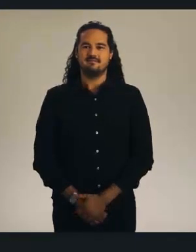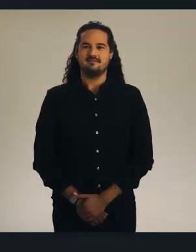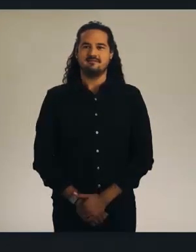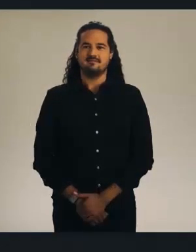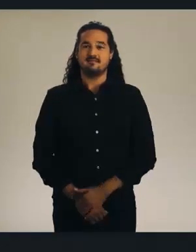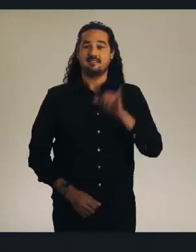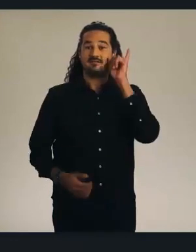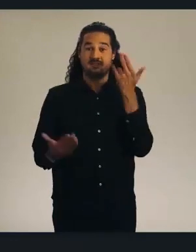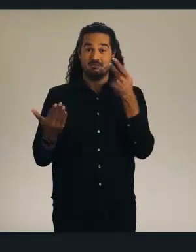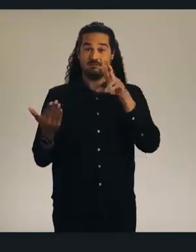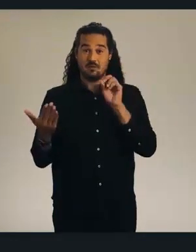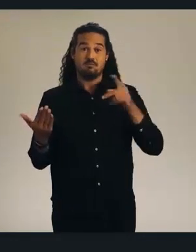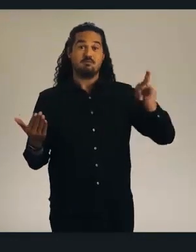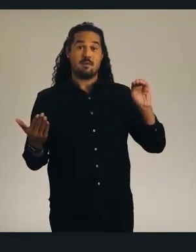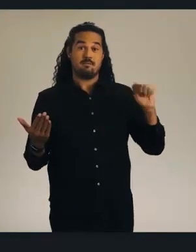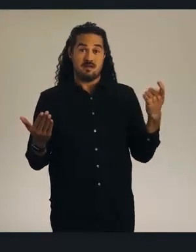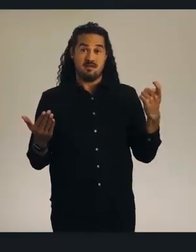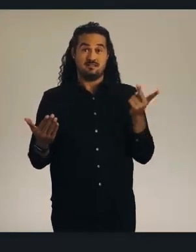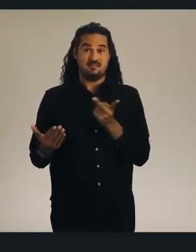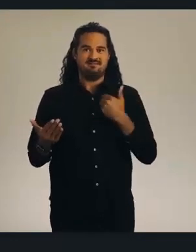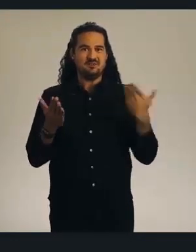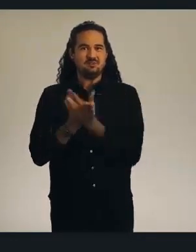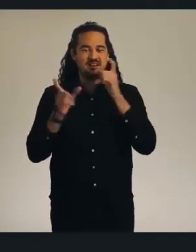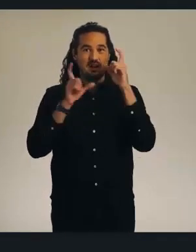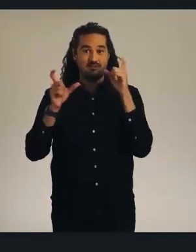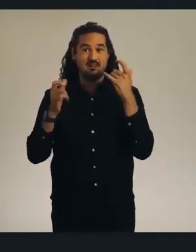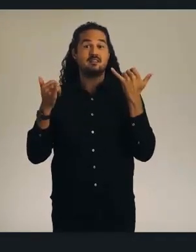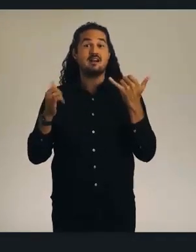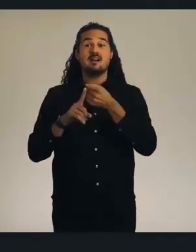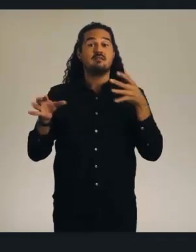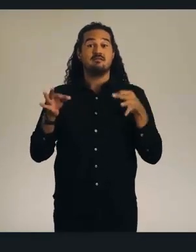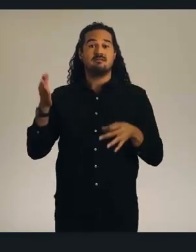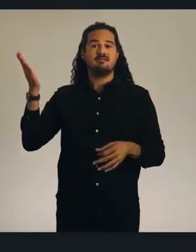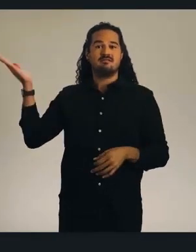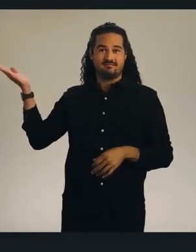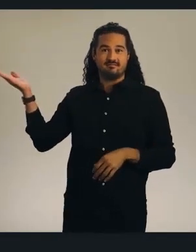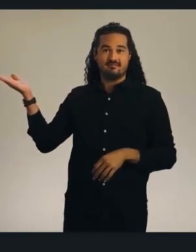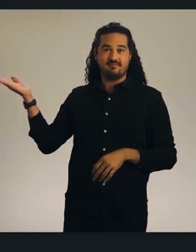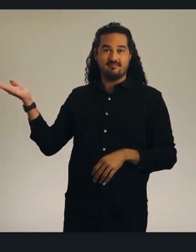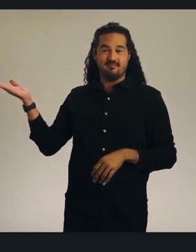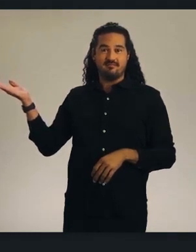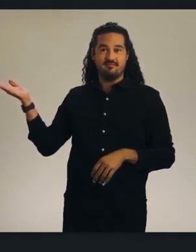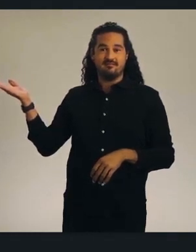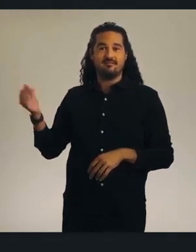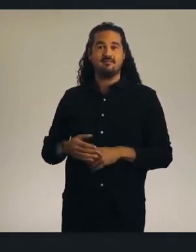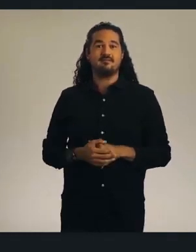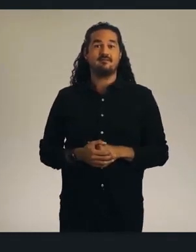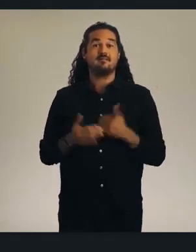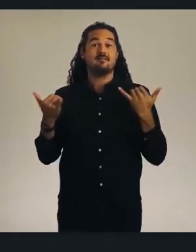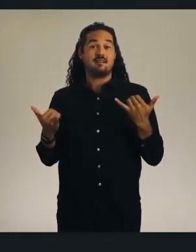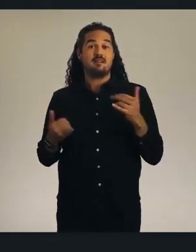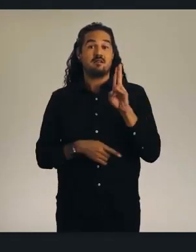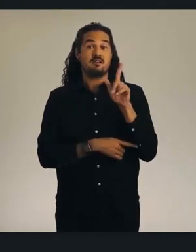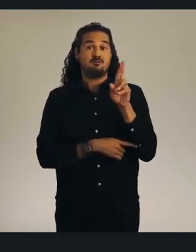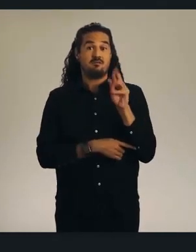iPhone 13 Pro and iPhone 13 Pro Max introduce an all-new camera system, starting with a new 77mm telephoto camera with 3x optical zoom, a new ultra-wide camera with